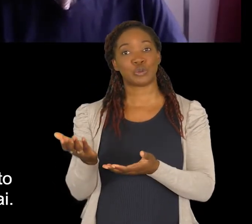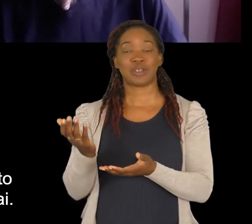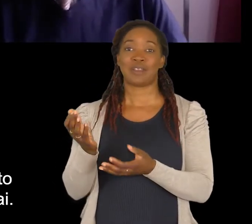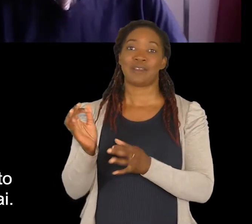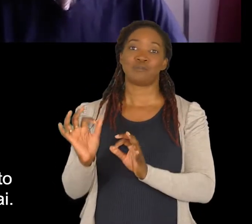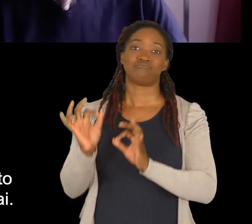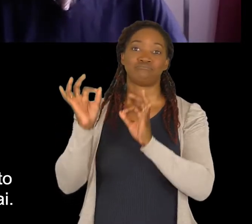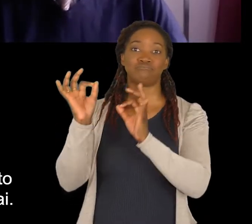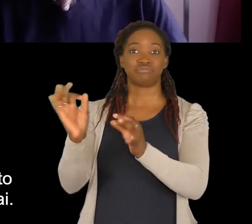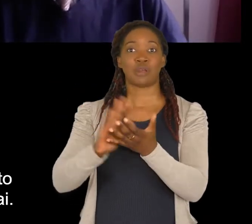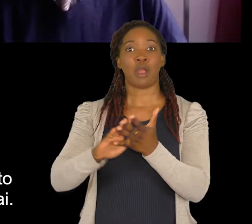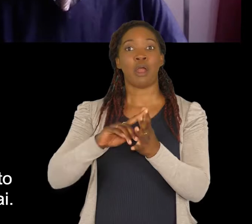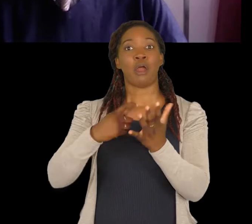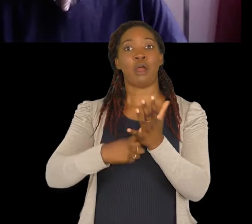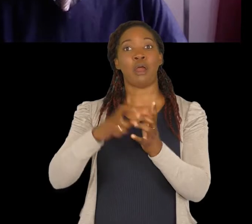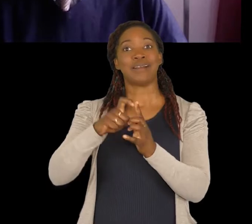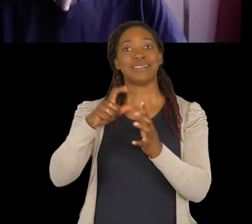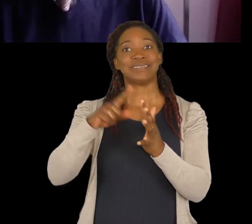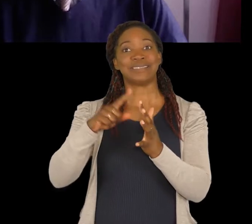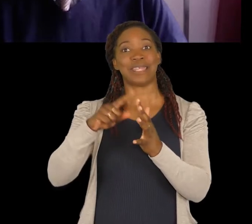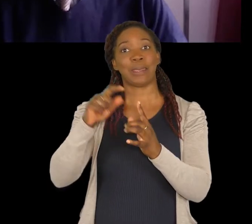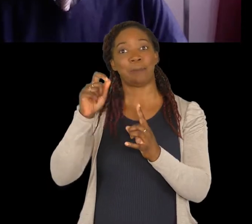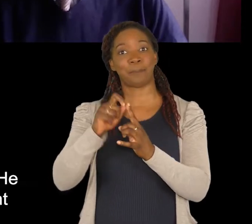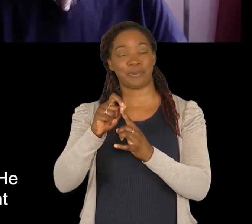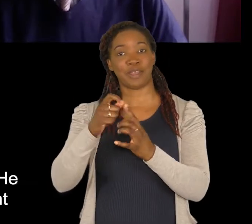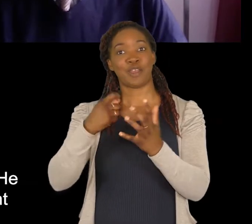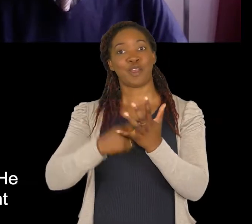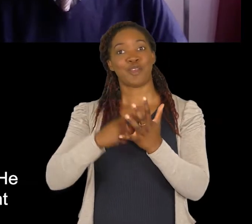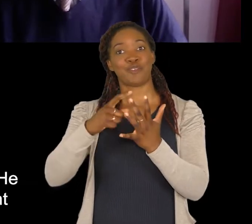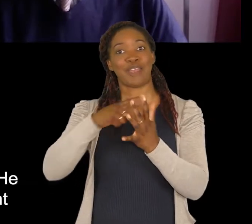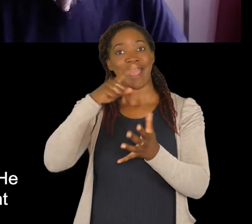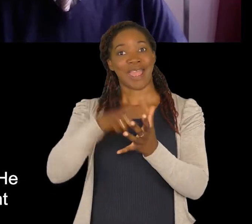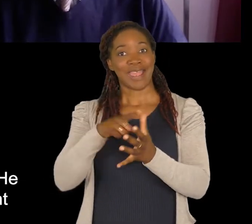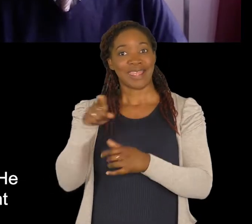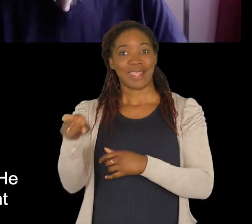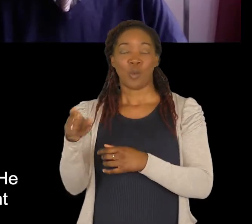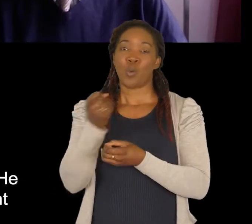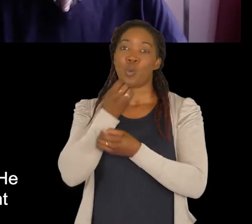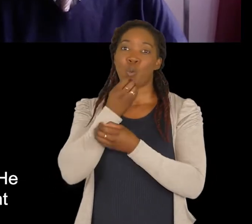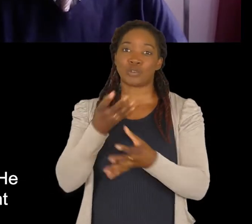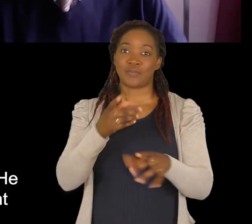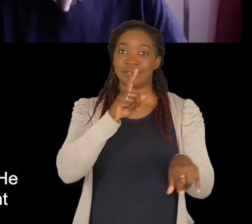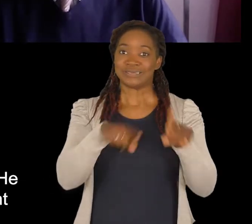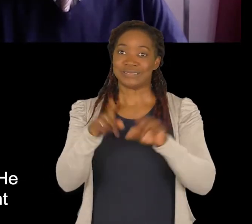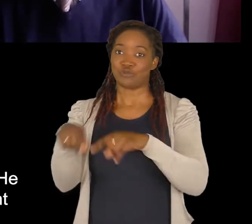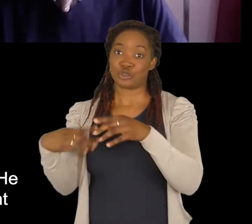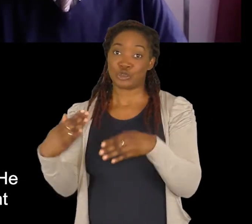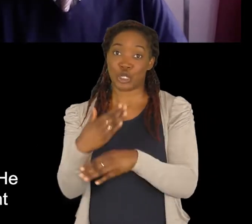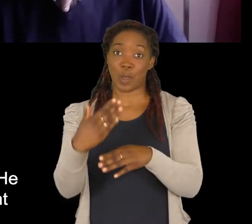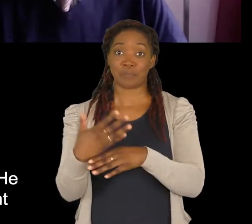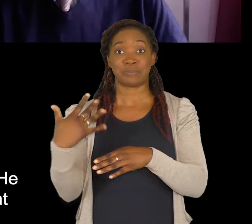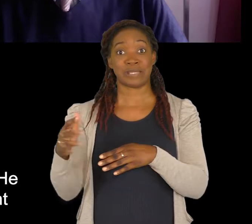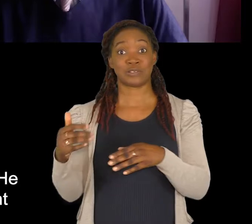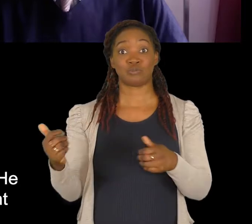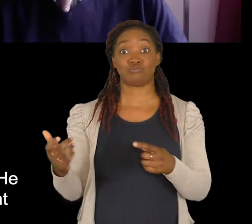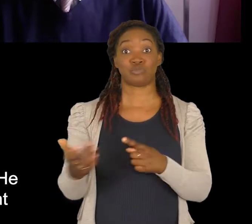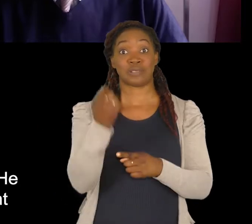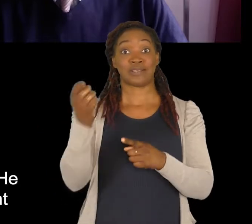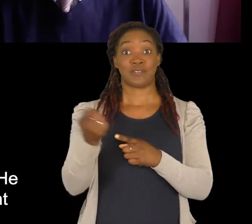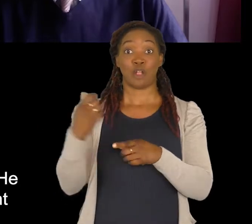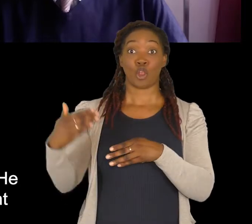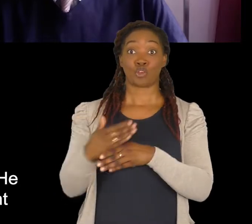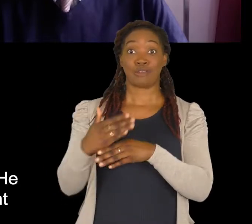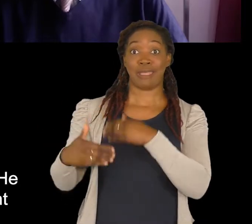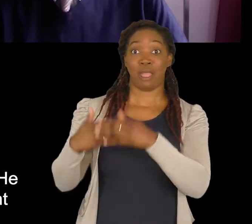you to the fabulous Hardeep Rai. Hardeep has worn many hats in the past. He's had a successful